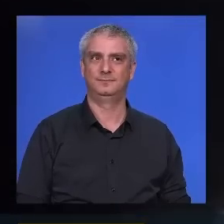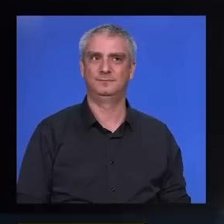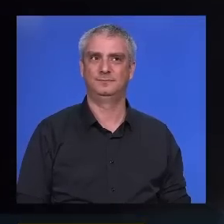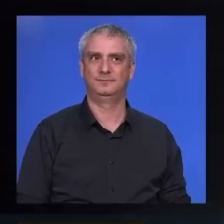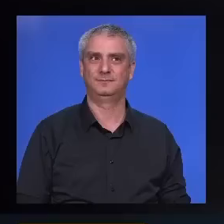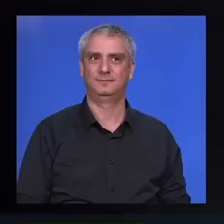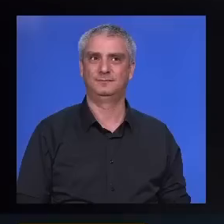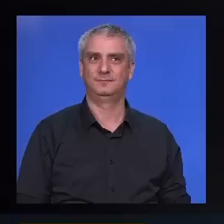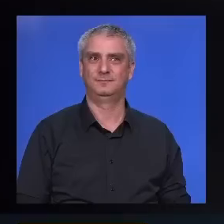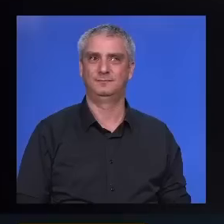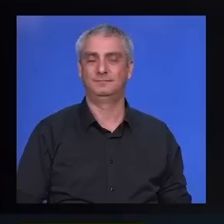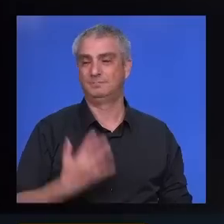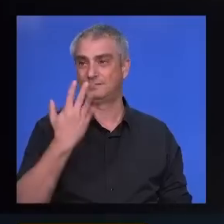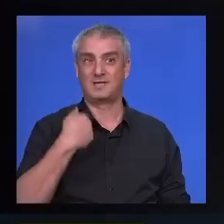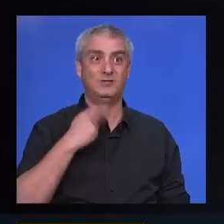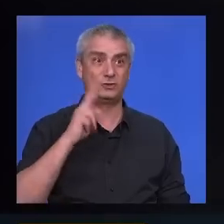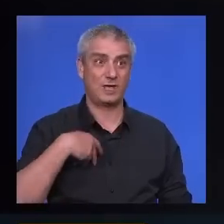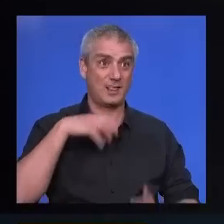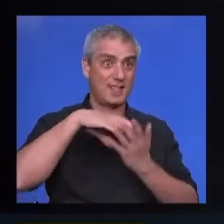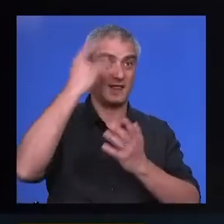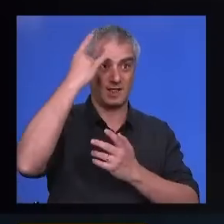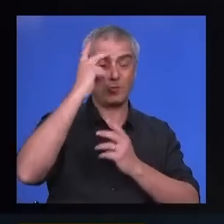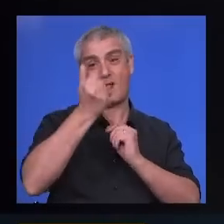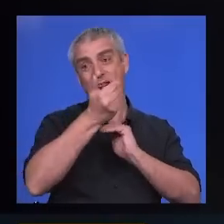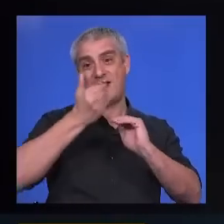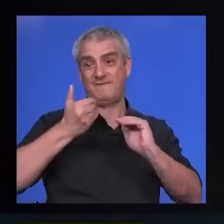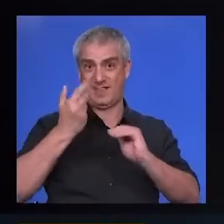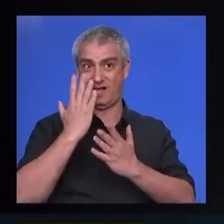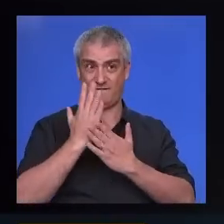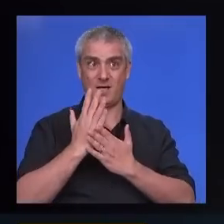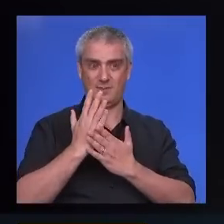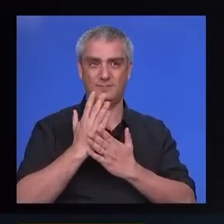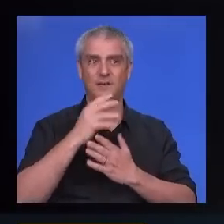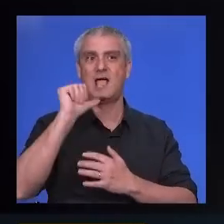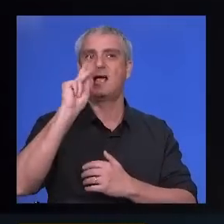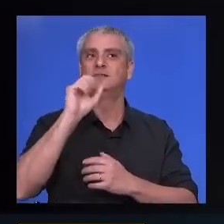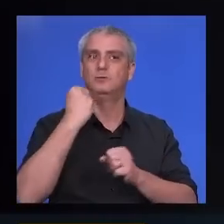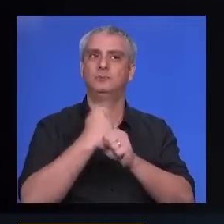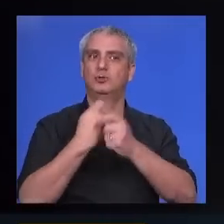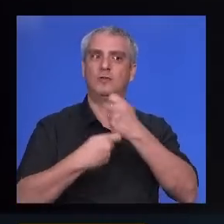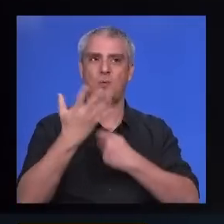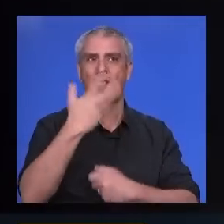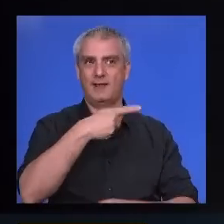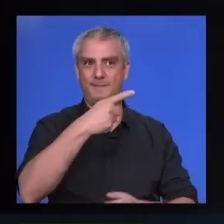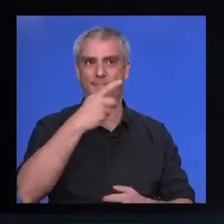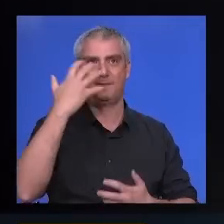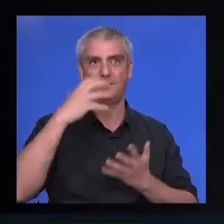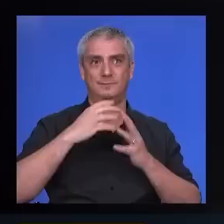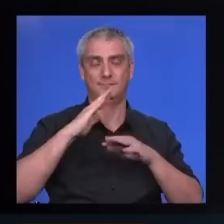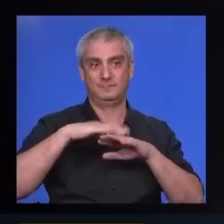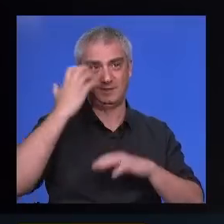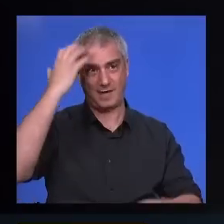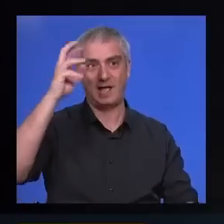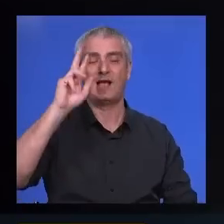Once we have the space station, and even before, Axiom is partnering with Akia, the science mission, to continue the